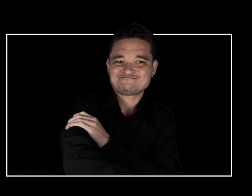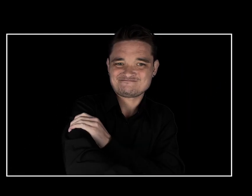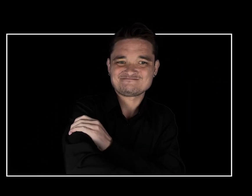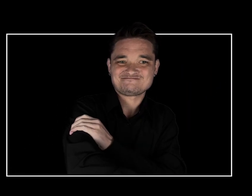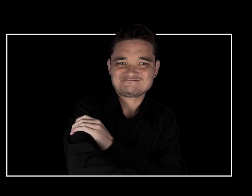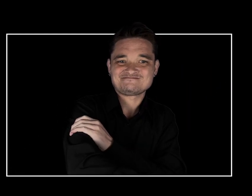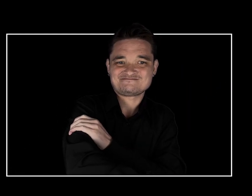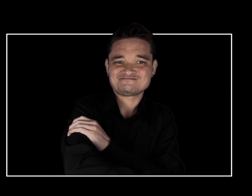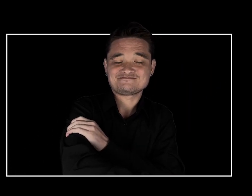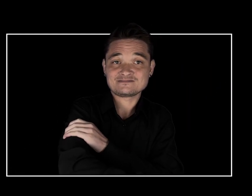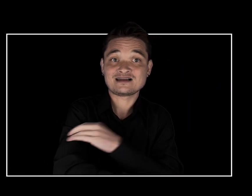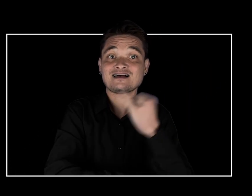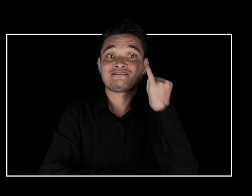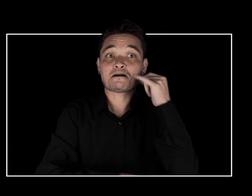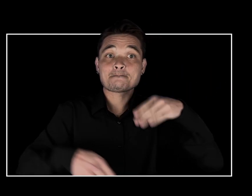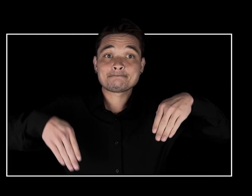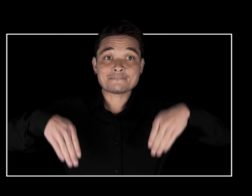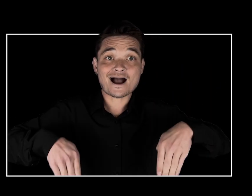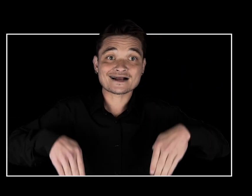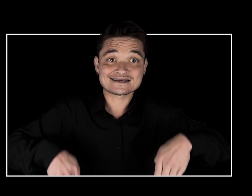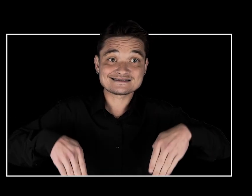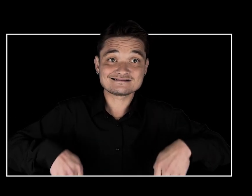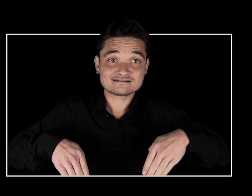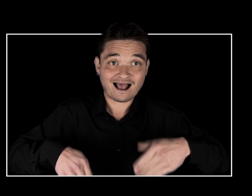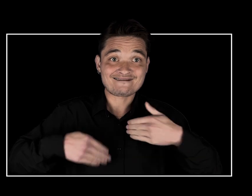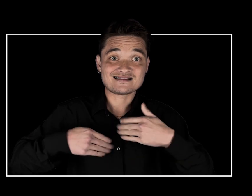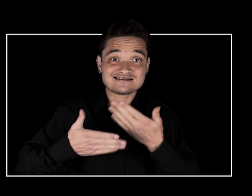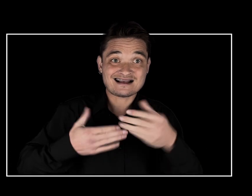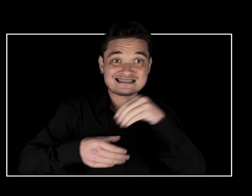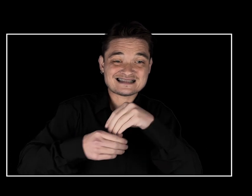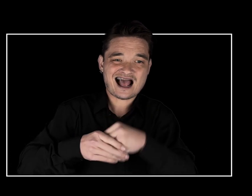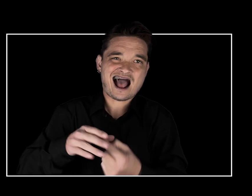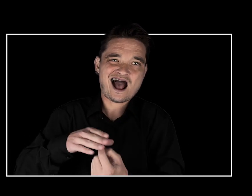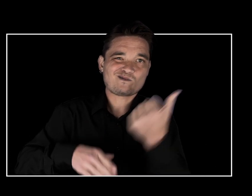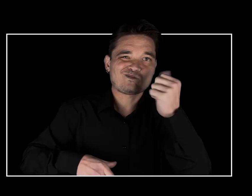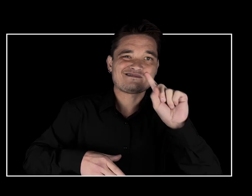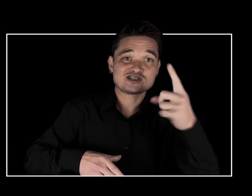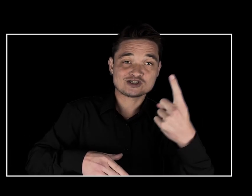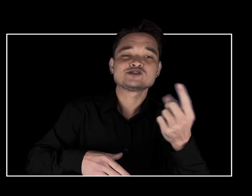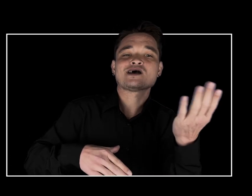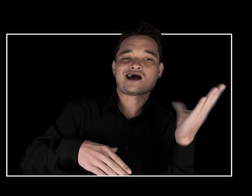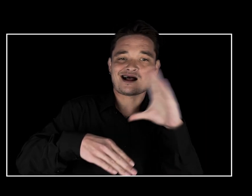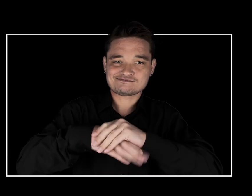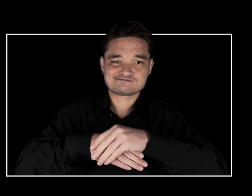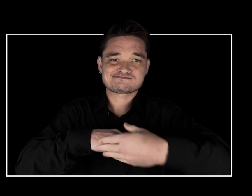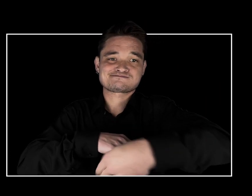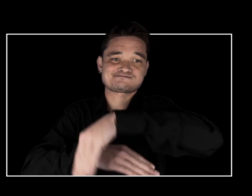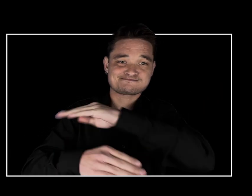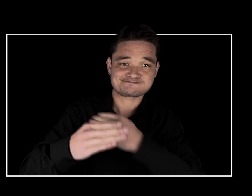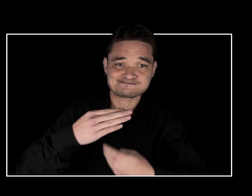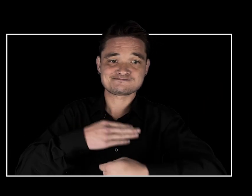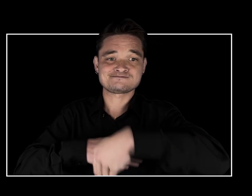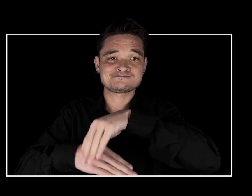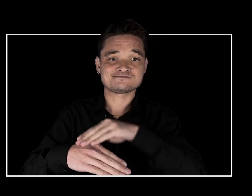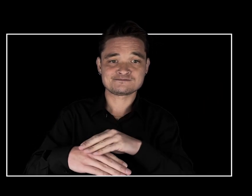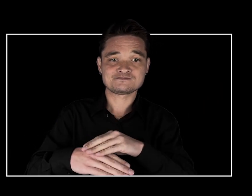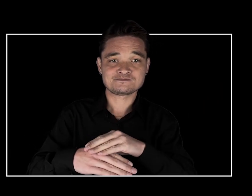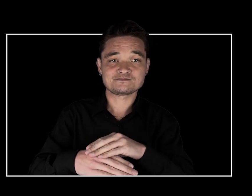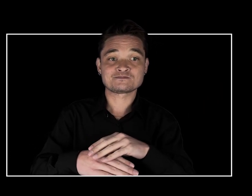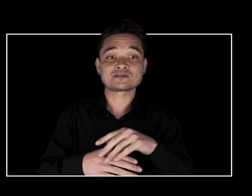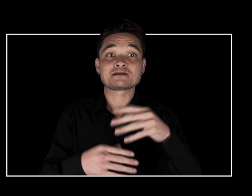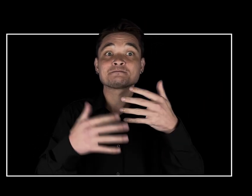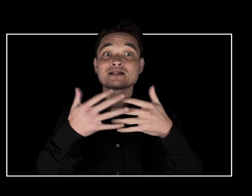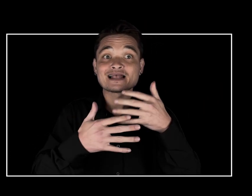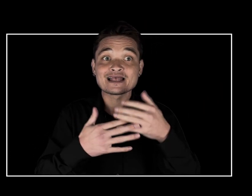pocket, empty the pocket first. If bleeding occurs on the joint or in an area such as the neck, chest,